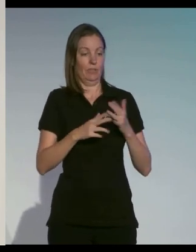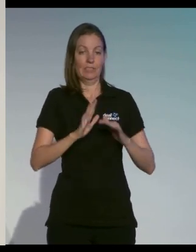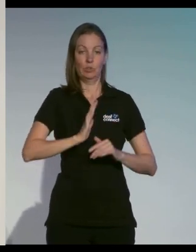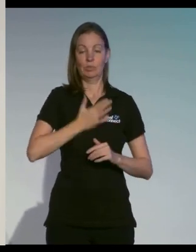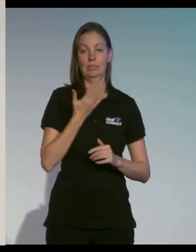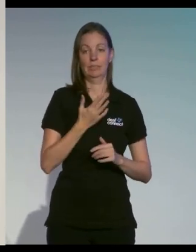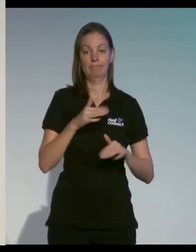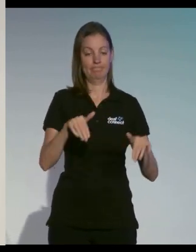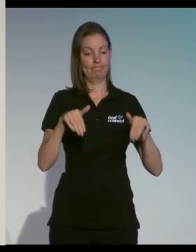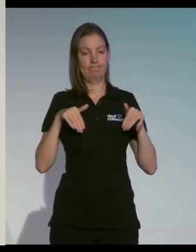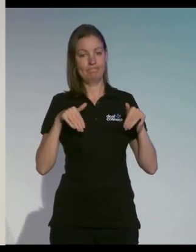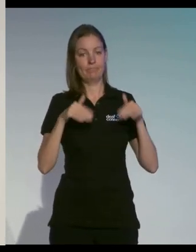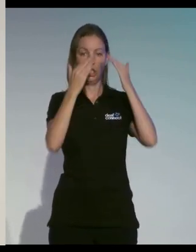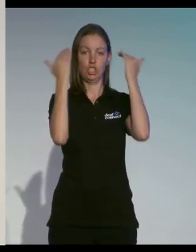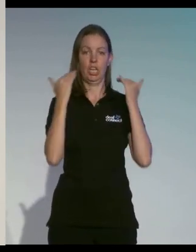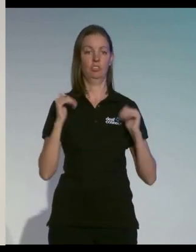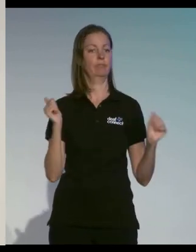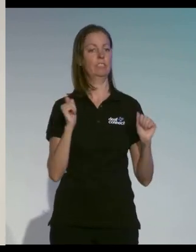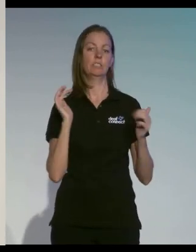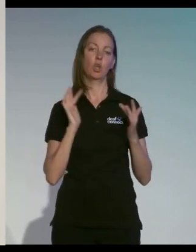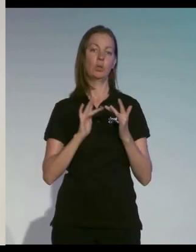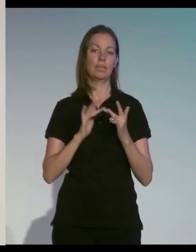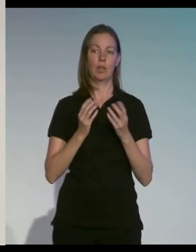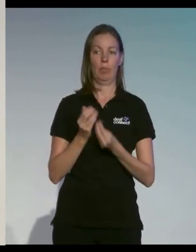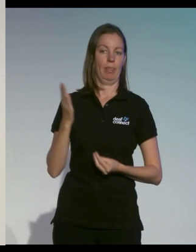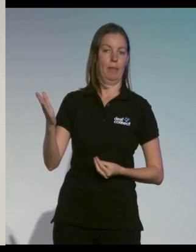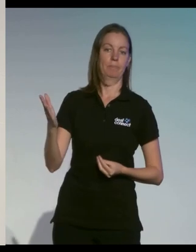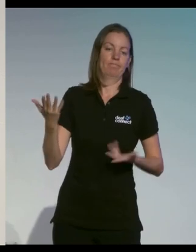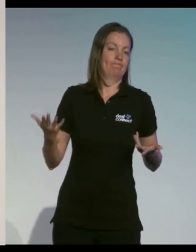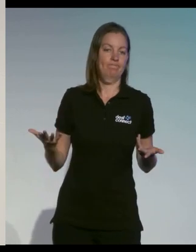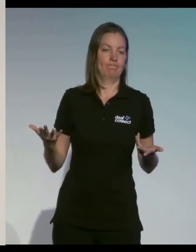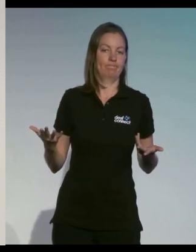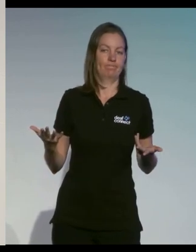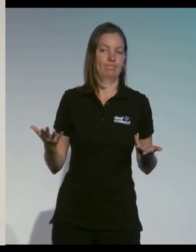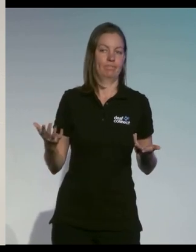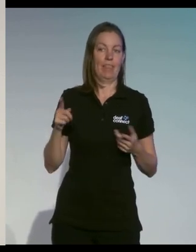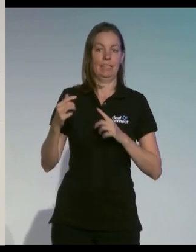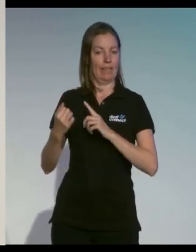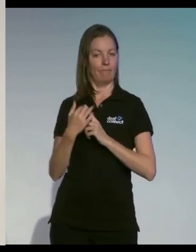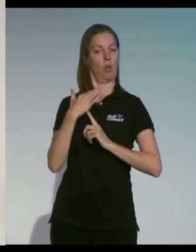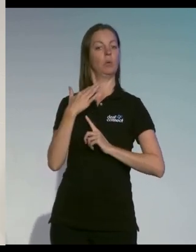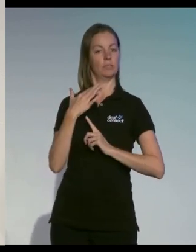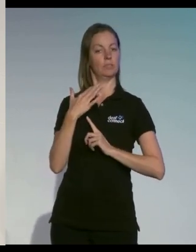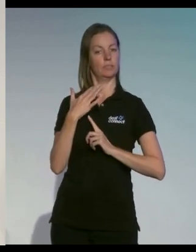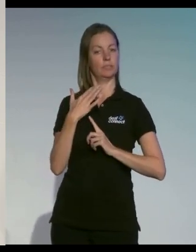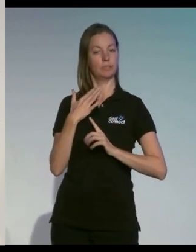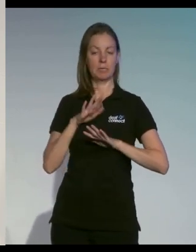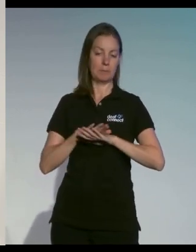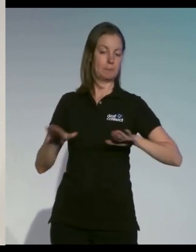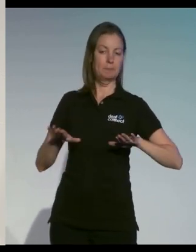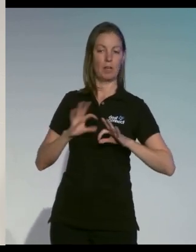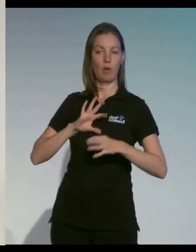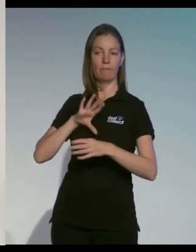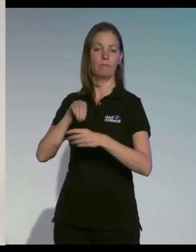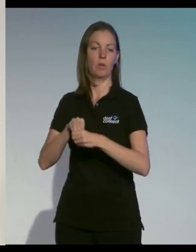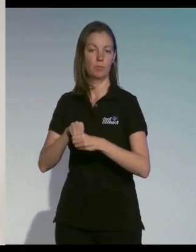take part. The judge who's had some contact is deemed to be influenced by that contact, and therefore I didn't take